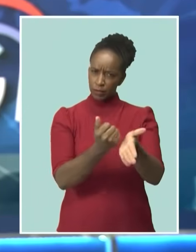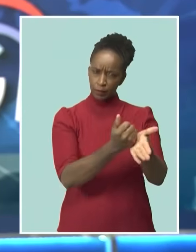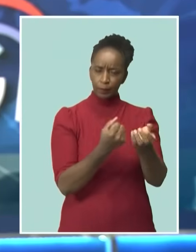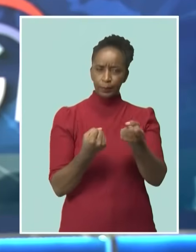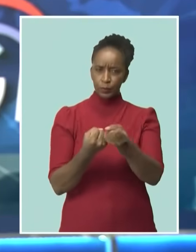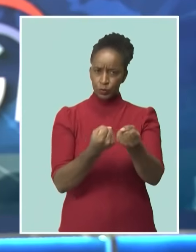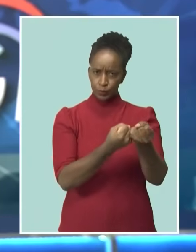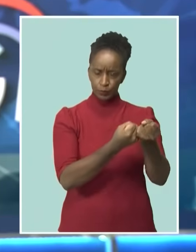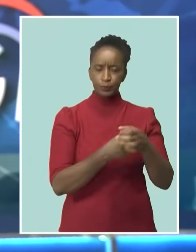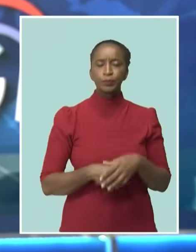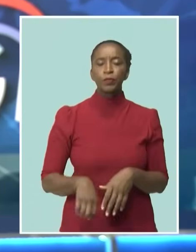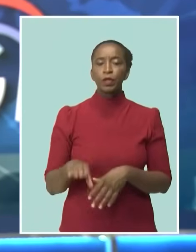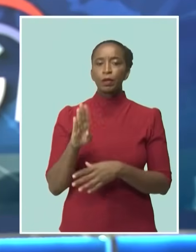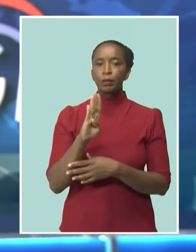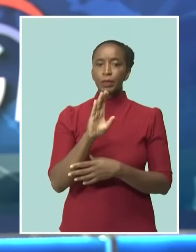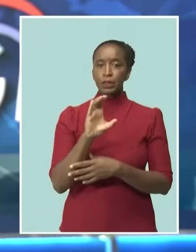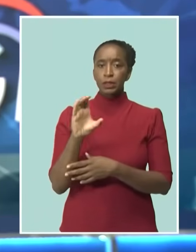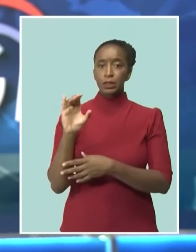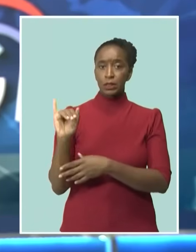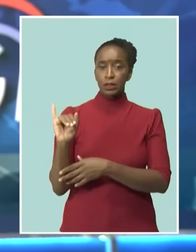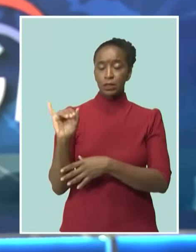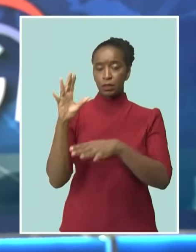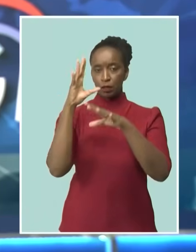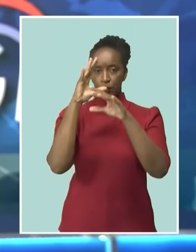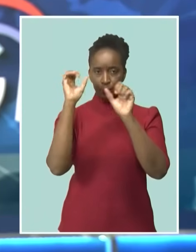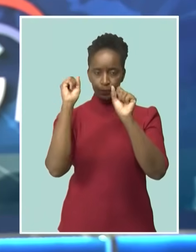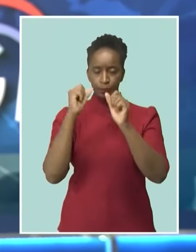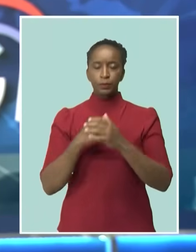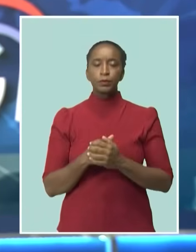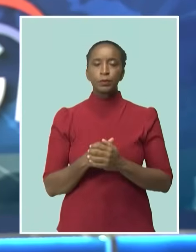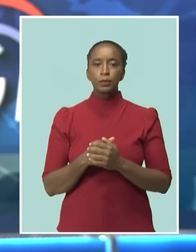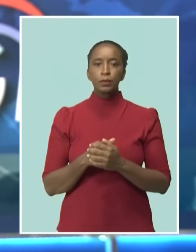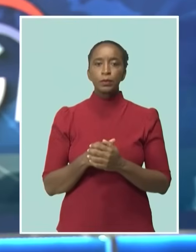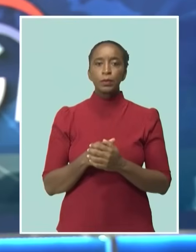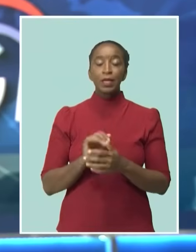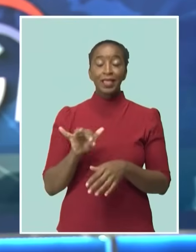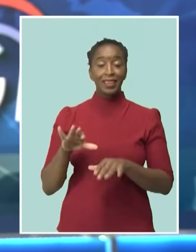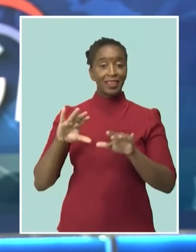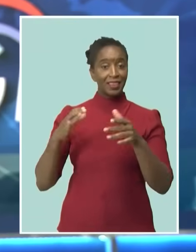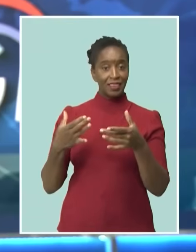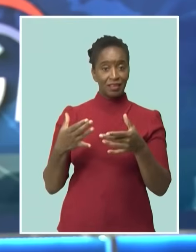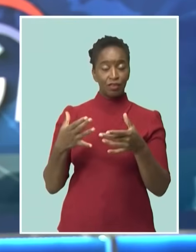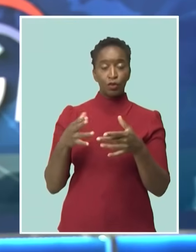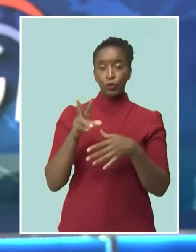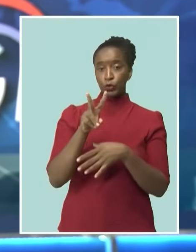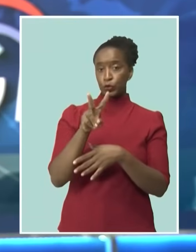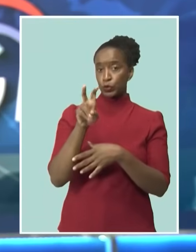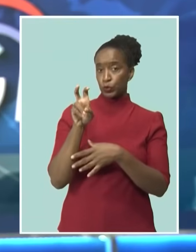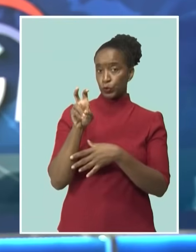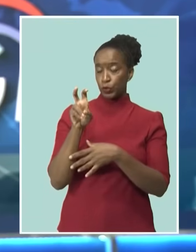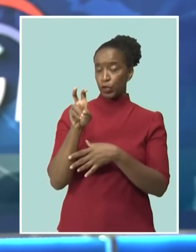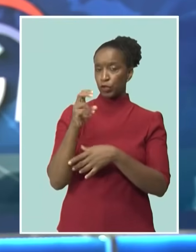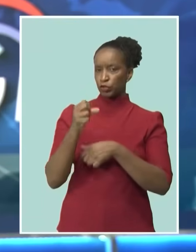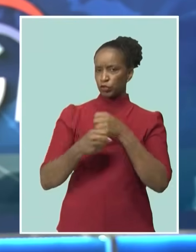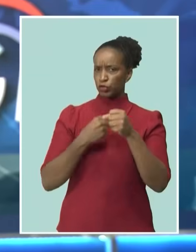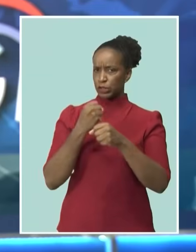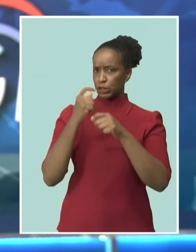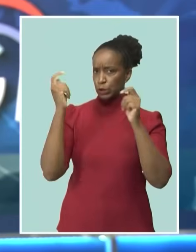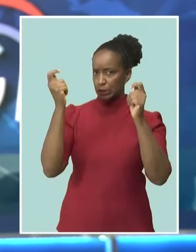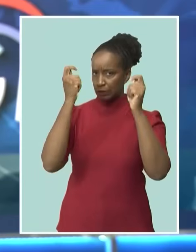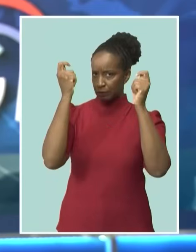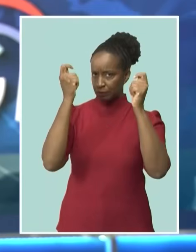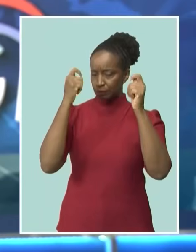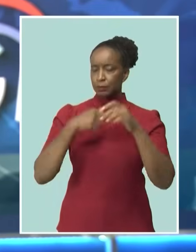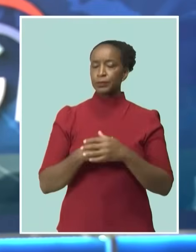and Industry, Paul Innes, at that organization's 200th anniversary awards dinner and gala at the Wyndham